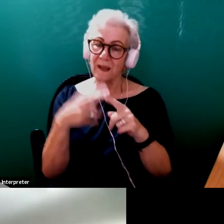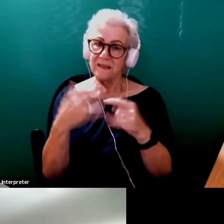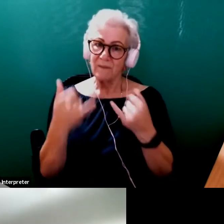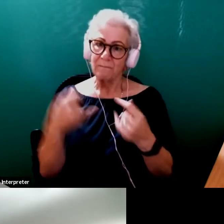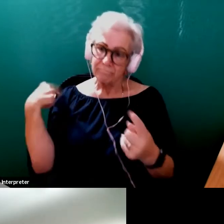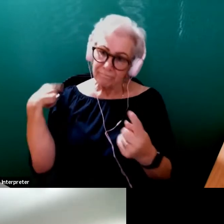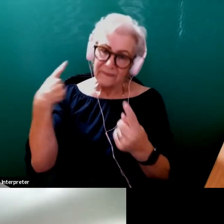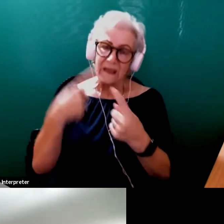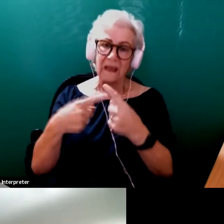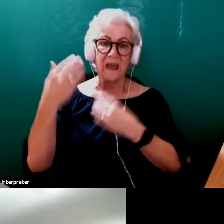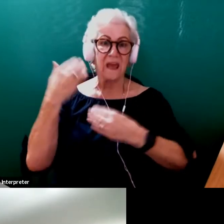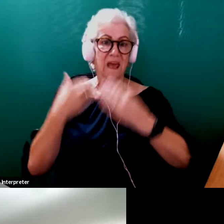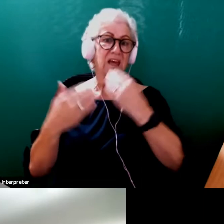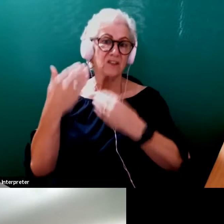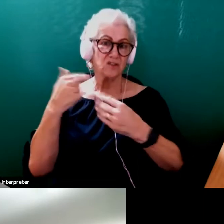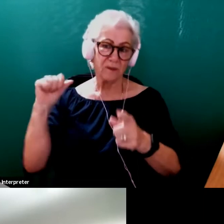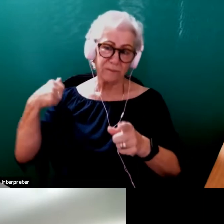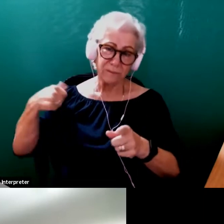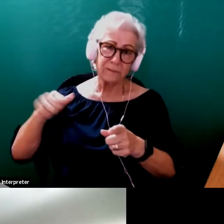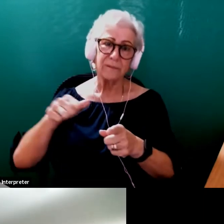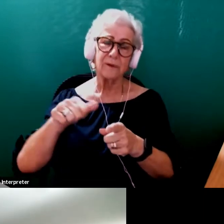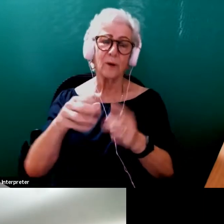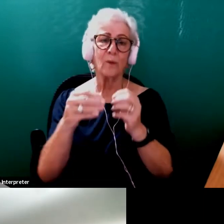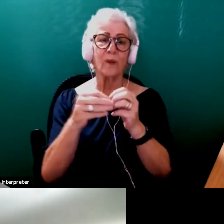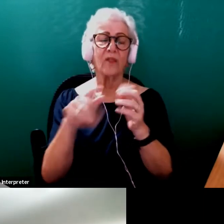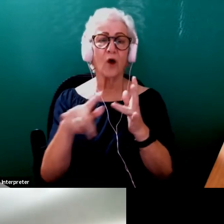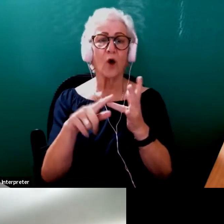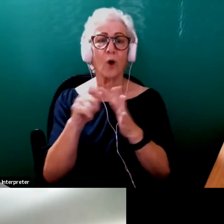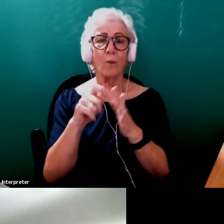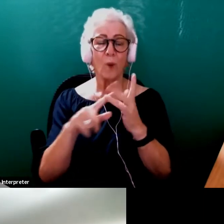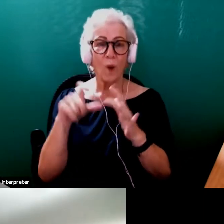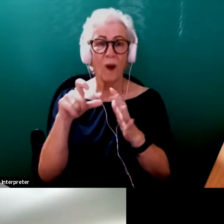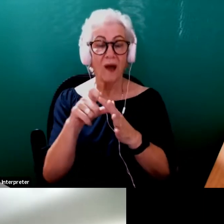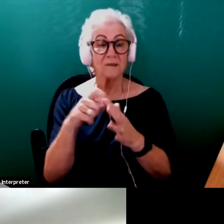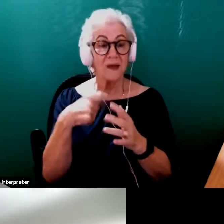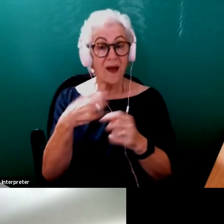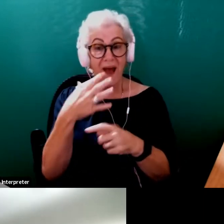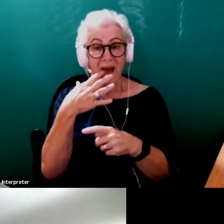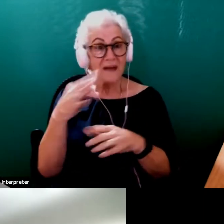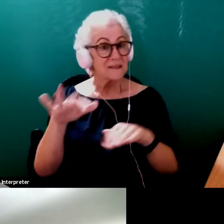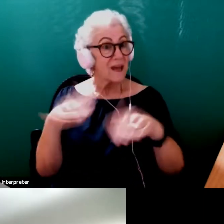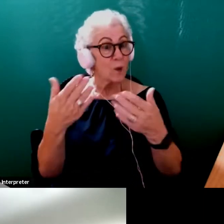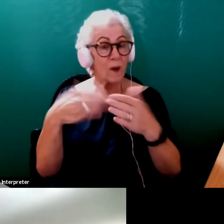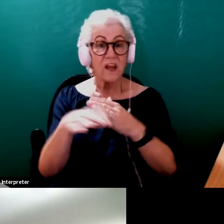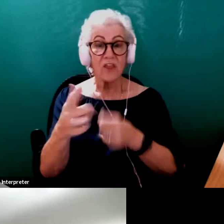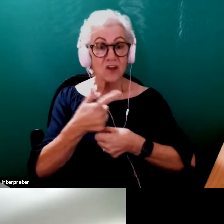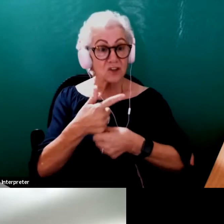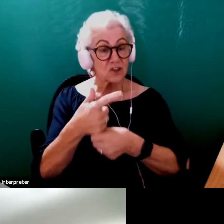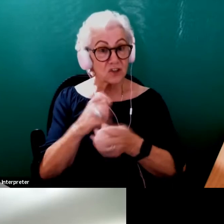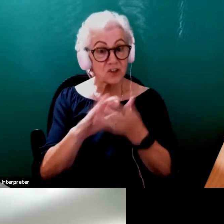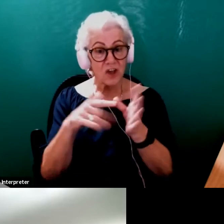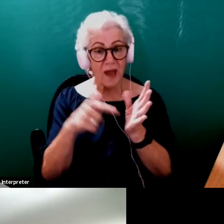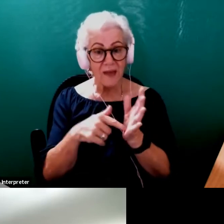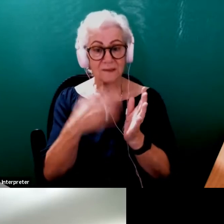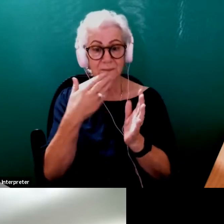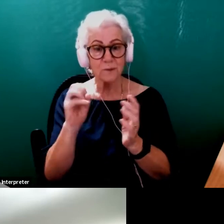it. I've encouraged people in the chat to forward questions, and I'll be monitoring that portal as